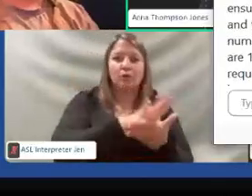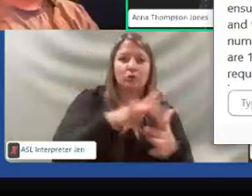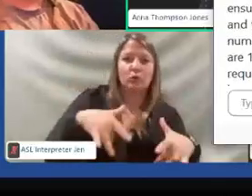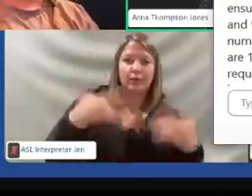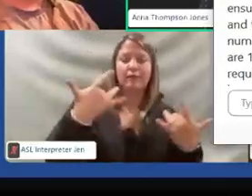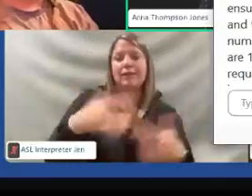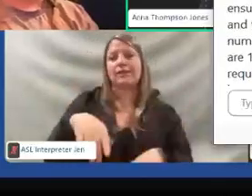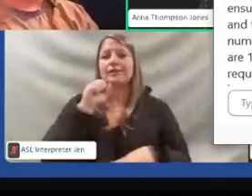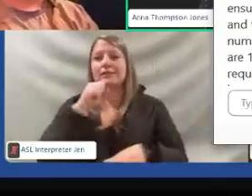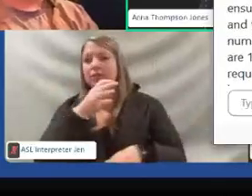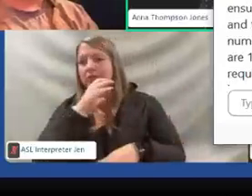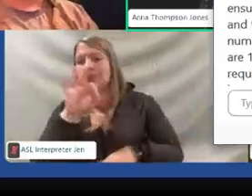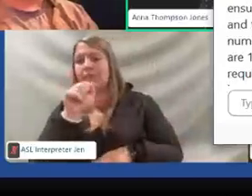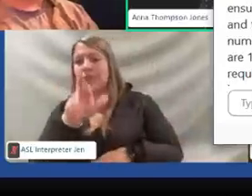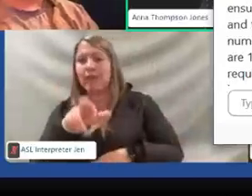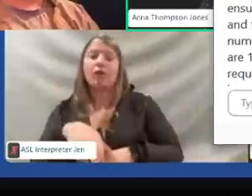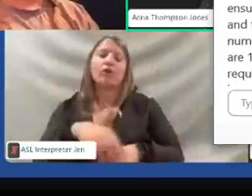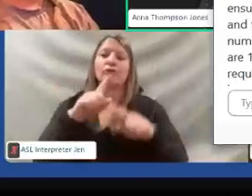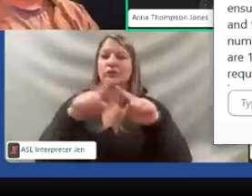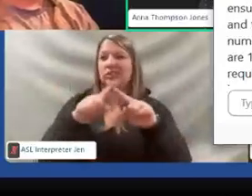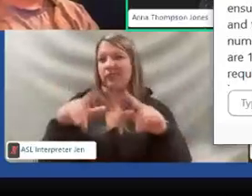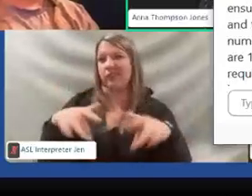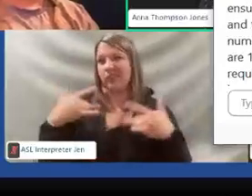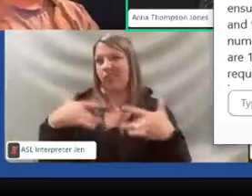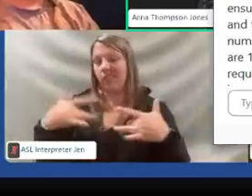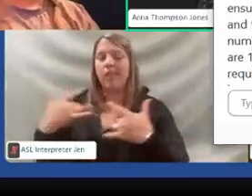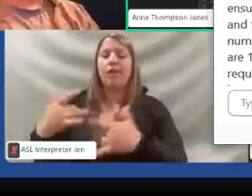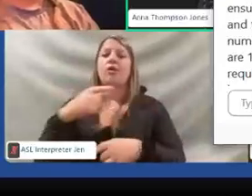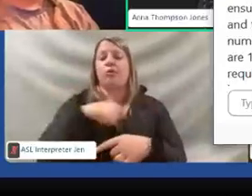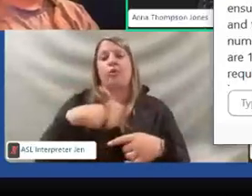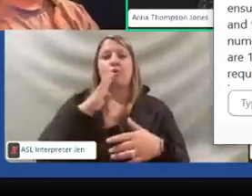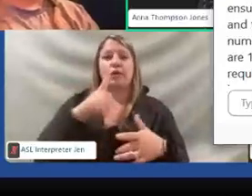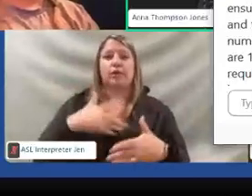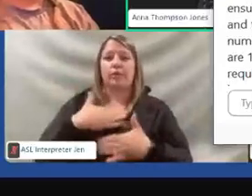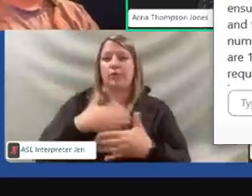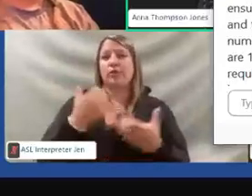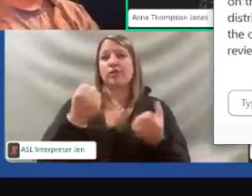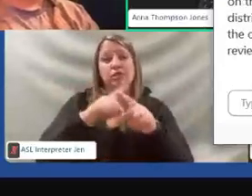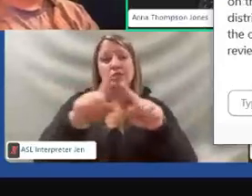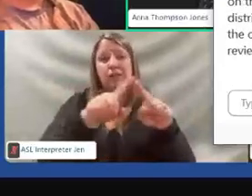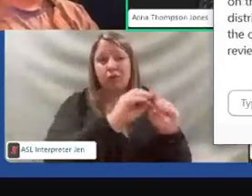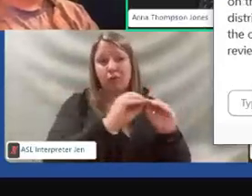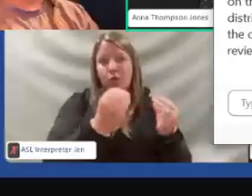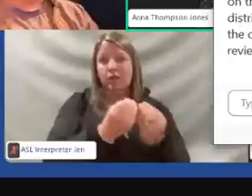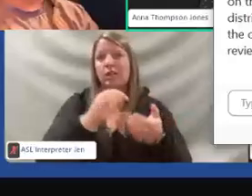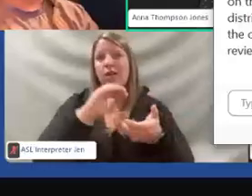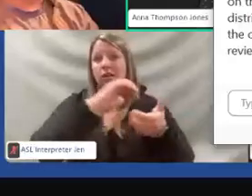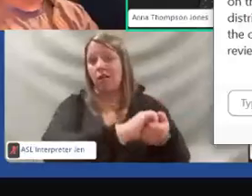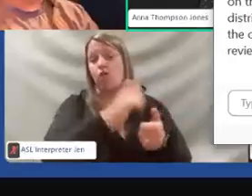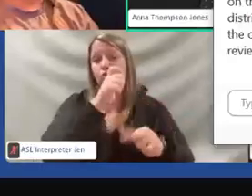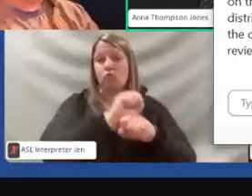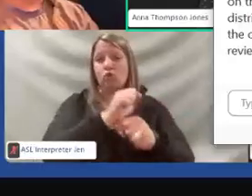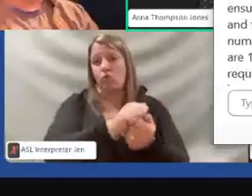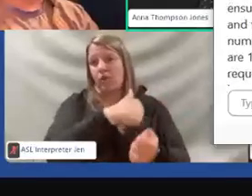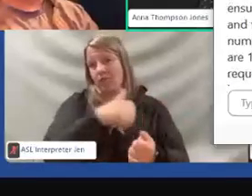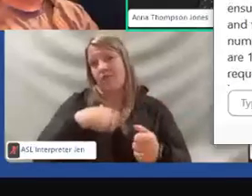senior fairs, ARC events, and more. We appreciate the many organizations and colleagues who work with us, but we